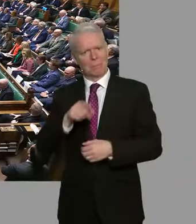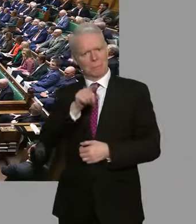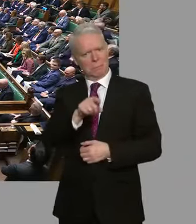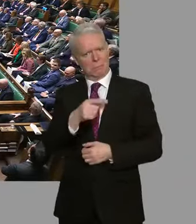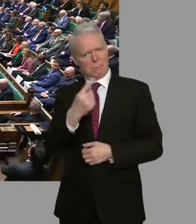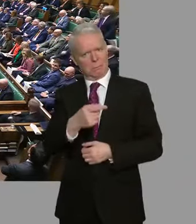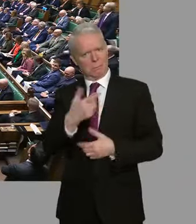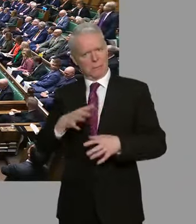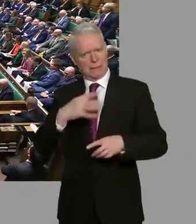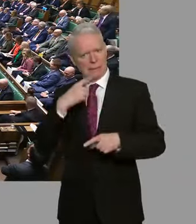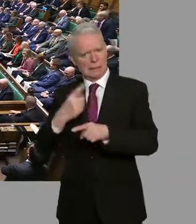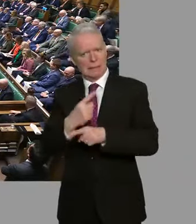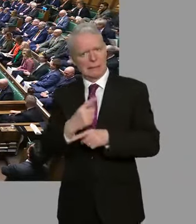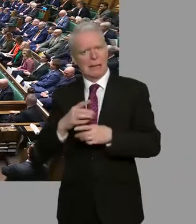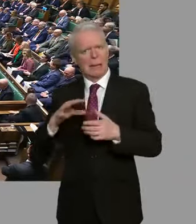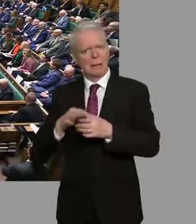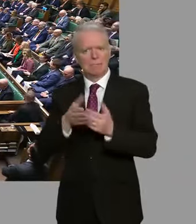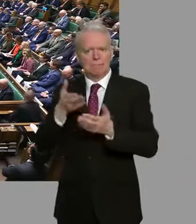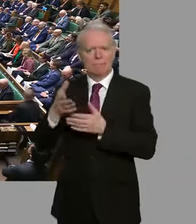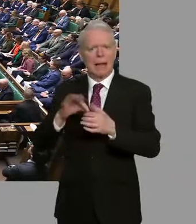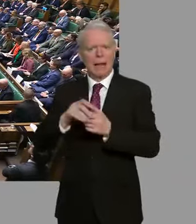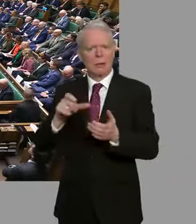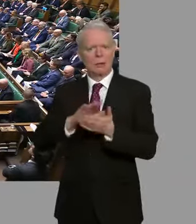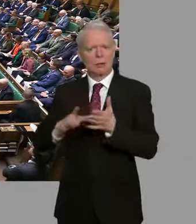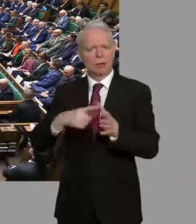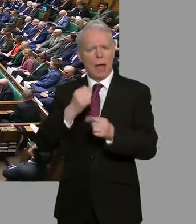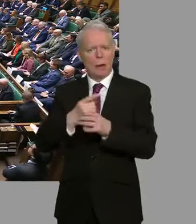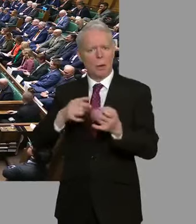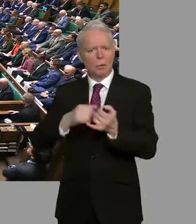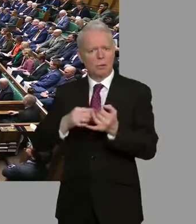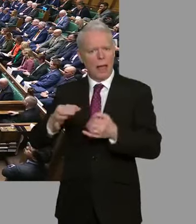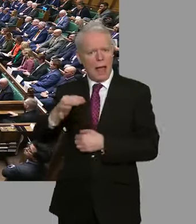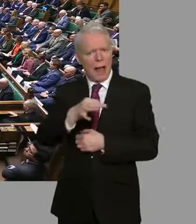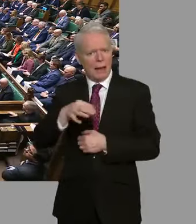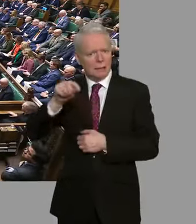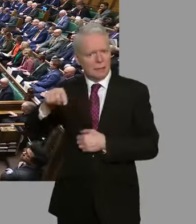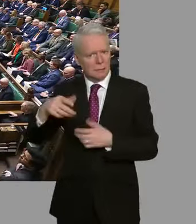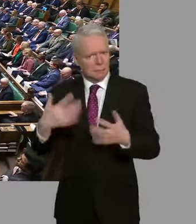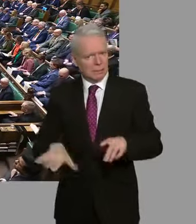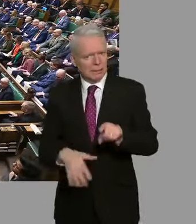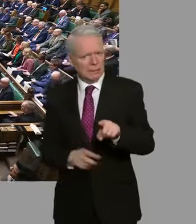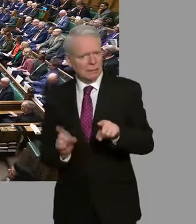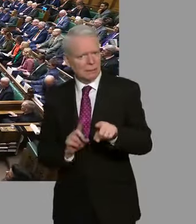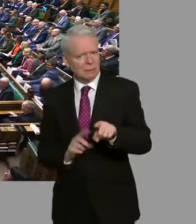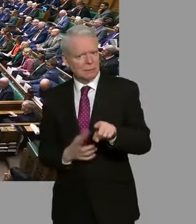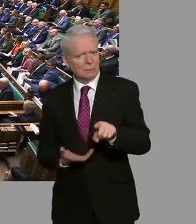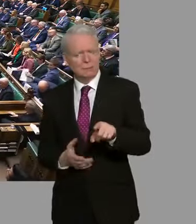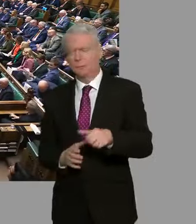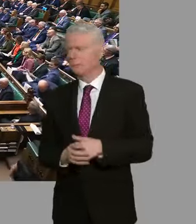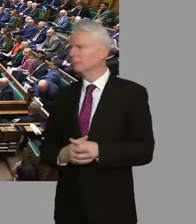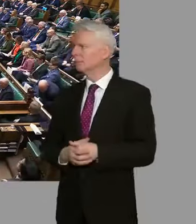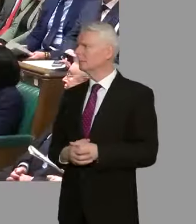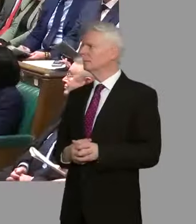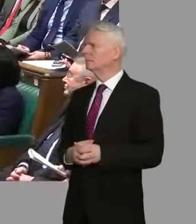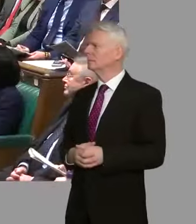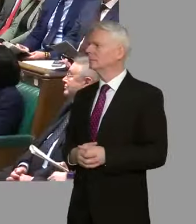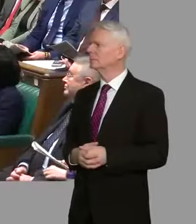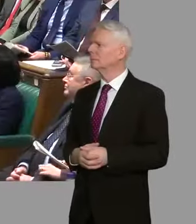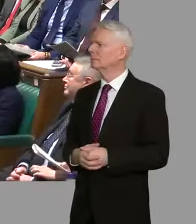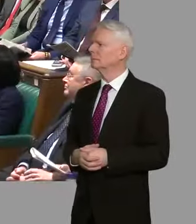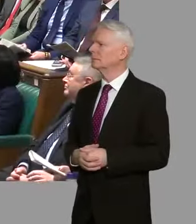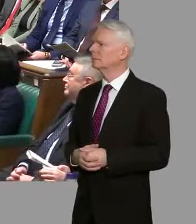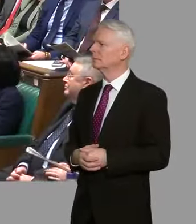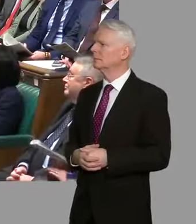Right. Rachel Maskell. Thank you, Mr. Speaker. York is an incredible city, but demands